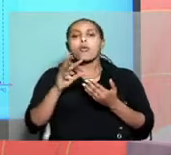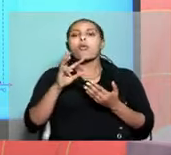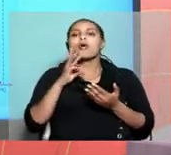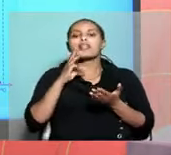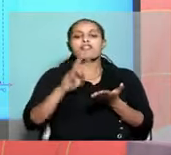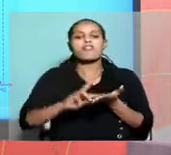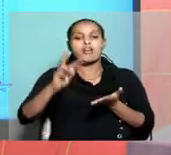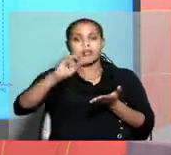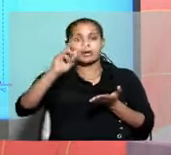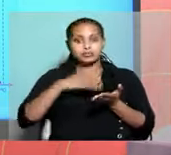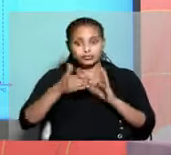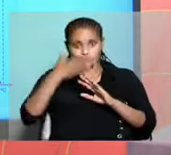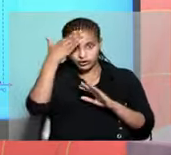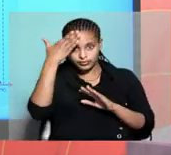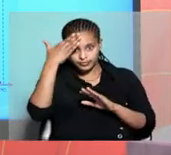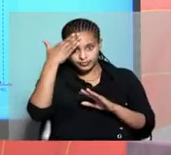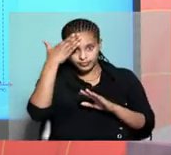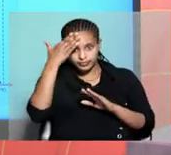vapor. See?